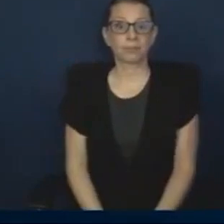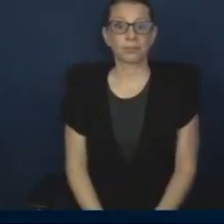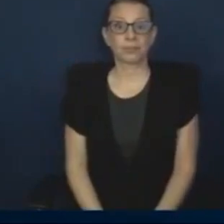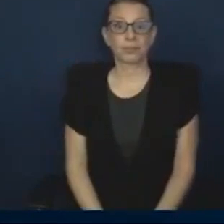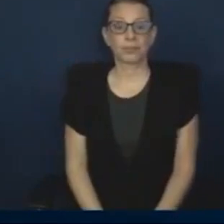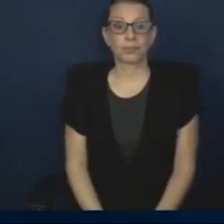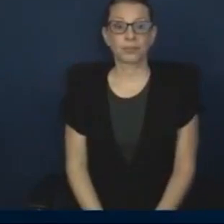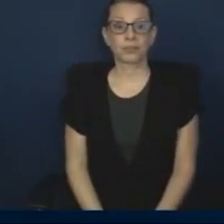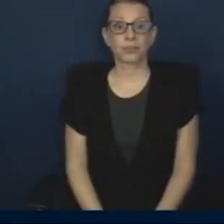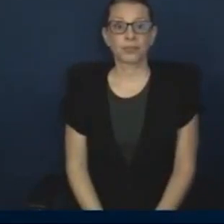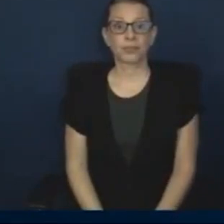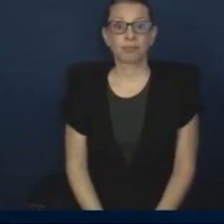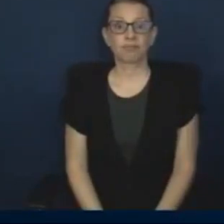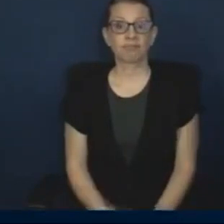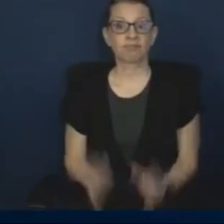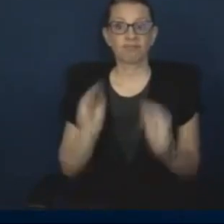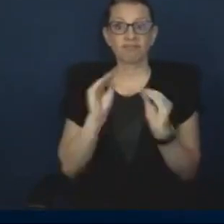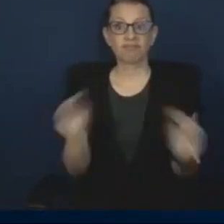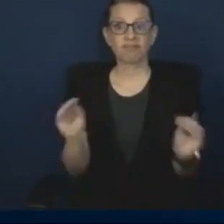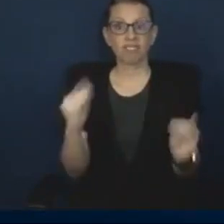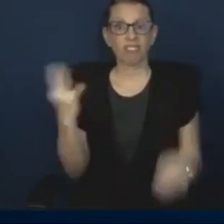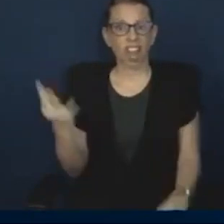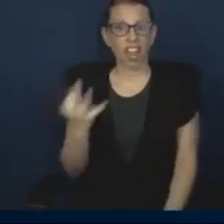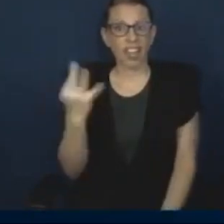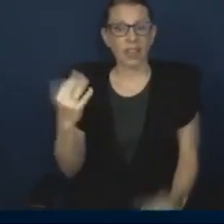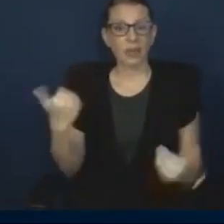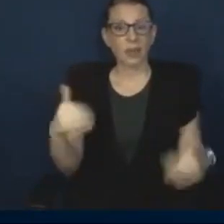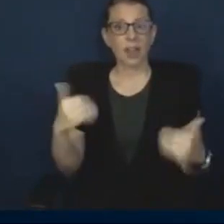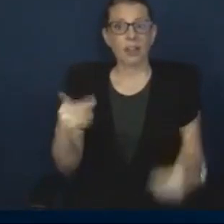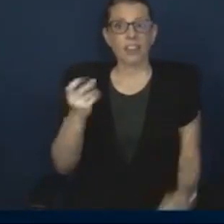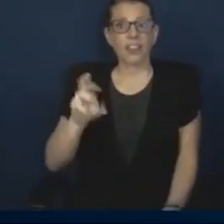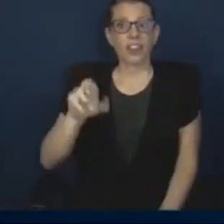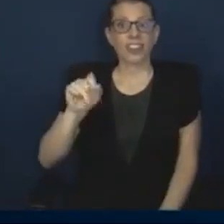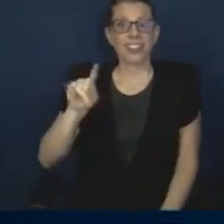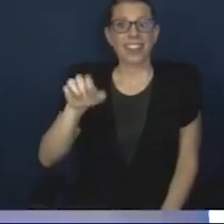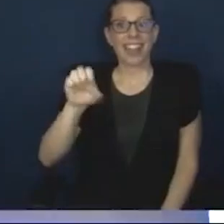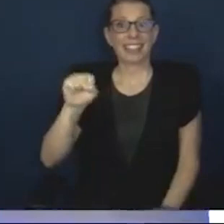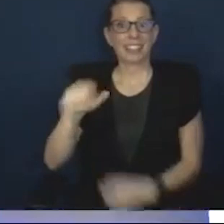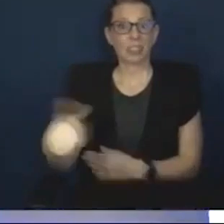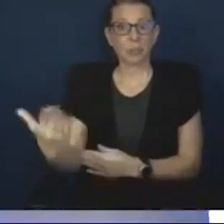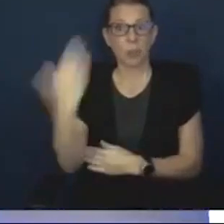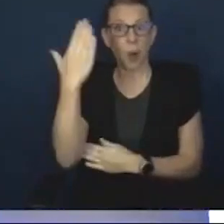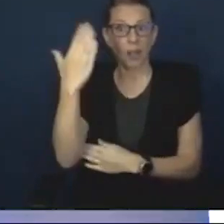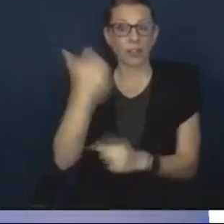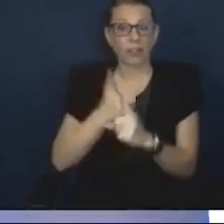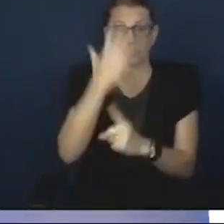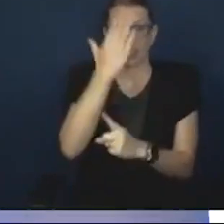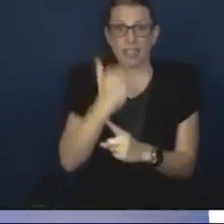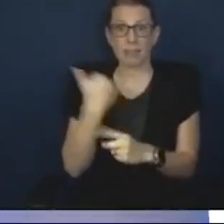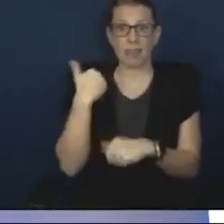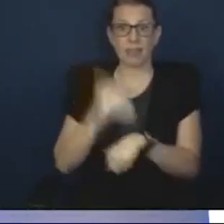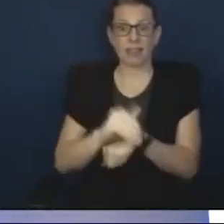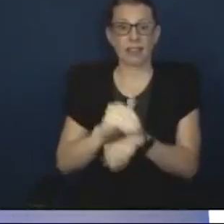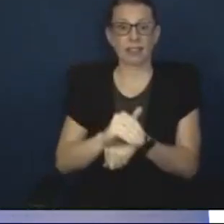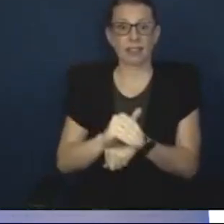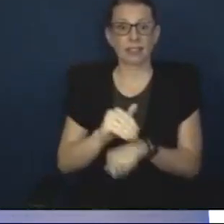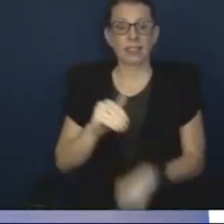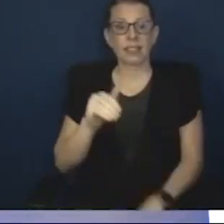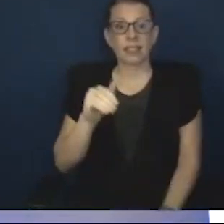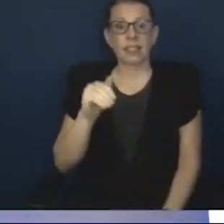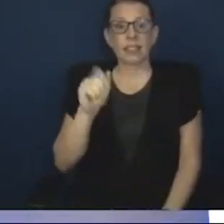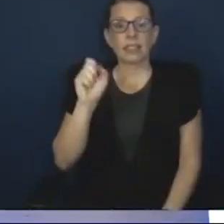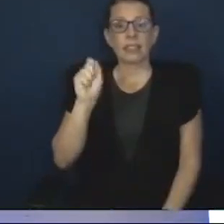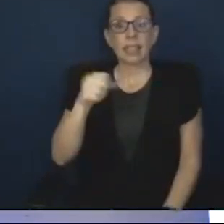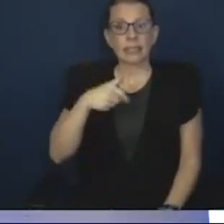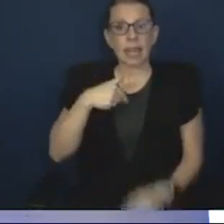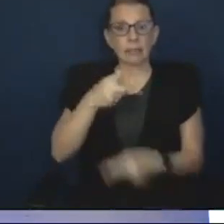We do not on this Friday. Dr. Stites, good morning. You got some sleep last night. I did. Watch out for that because I'm dangerous when I've slept. Okay, you're on some sort of roll.